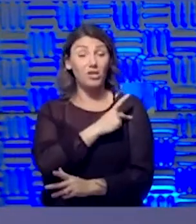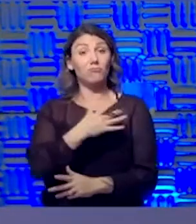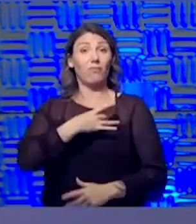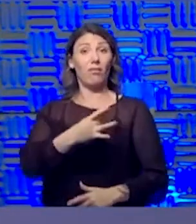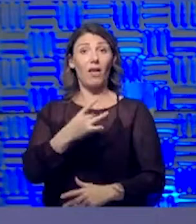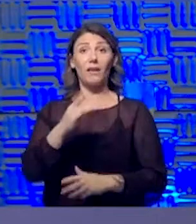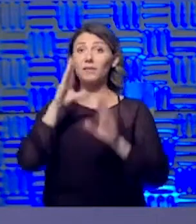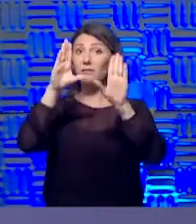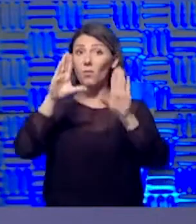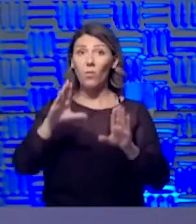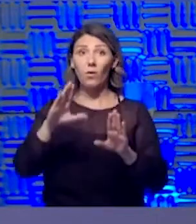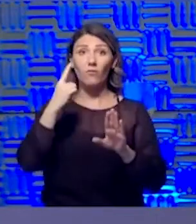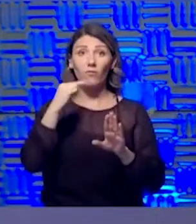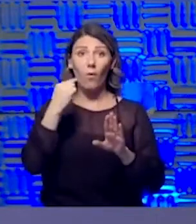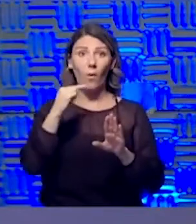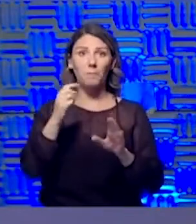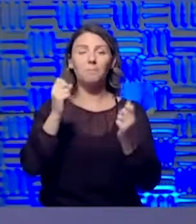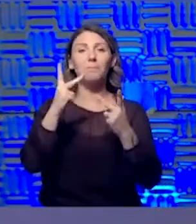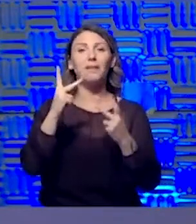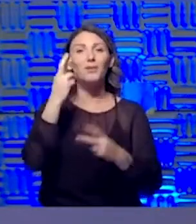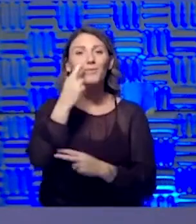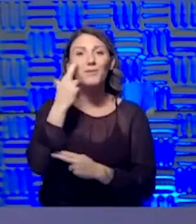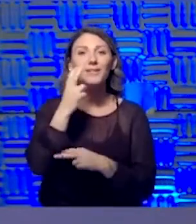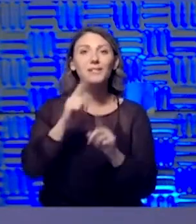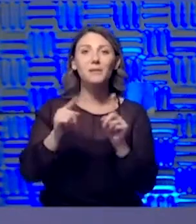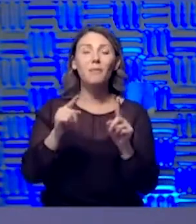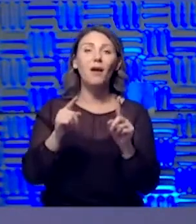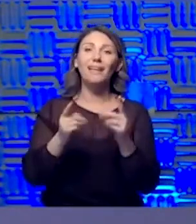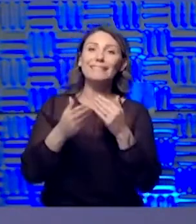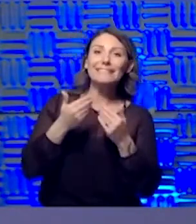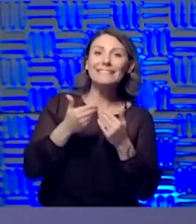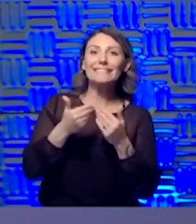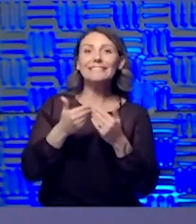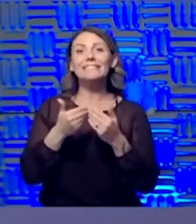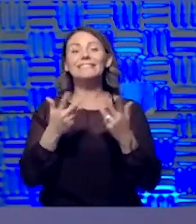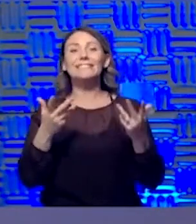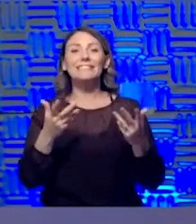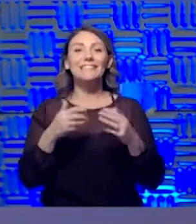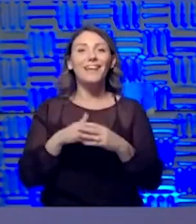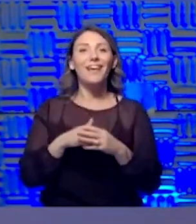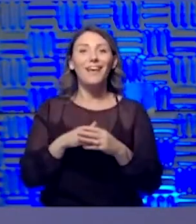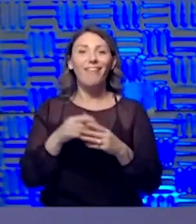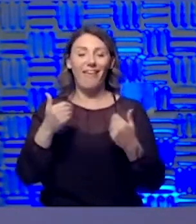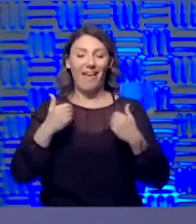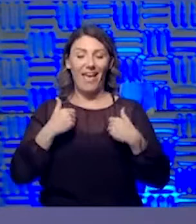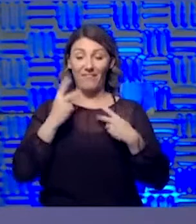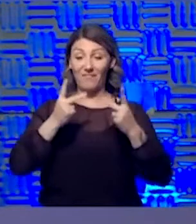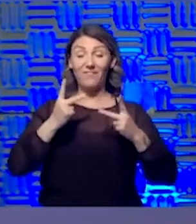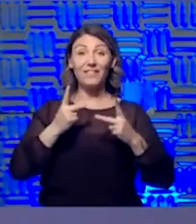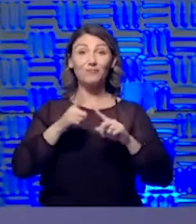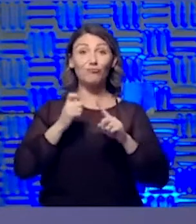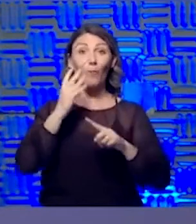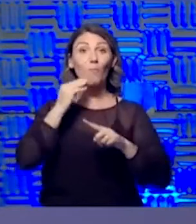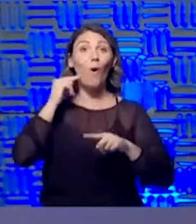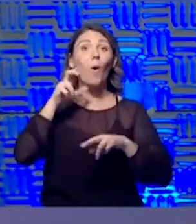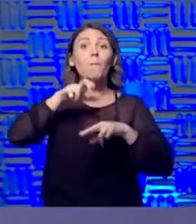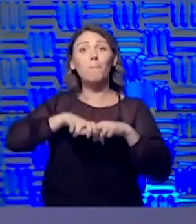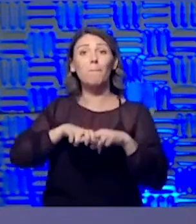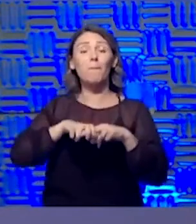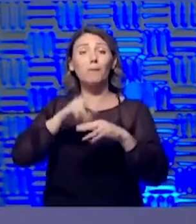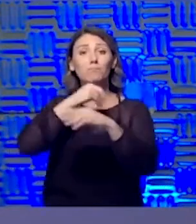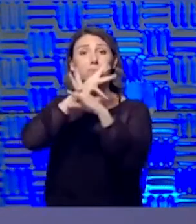for a number of reasons. But certainly it's easy, it's convenient. They can have that visit from their home. Those are really important,